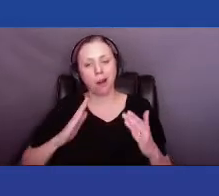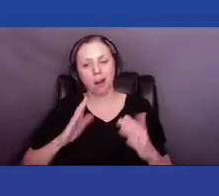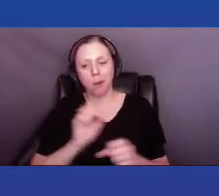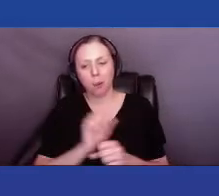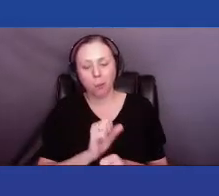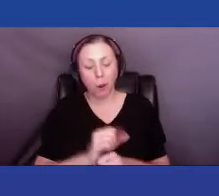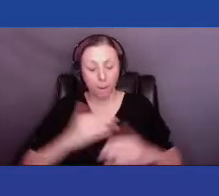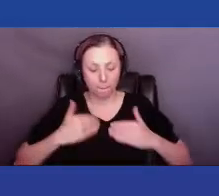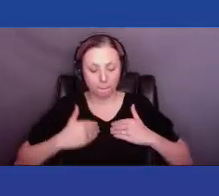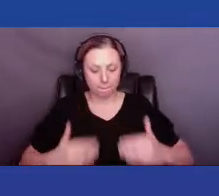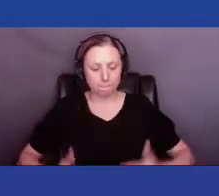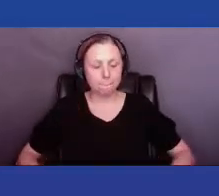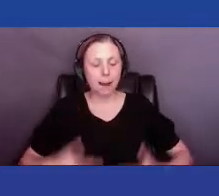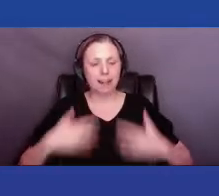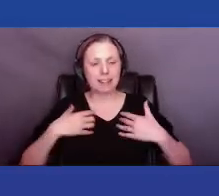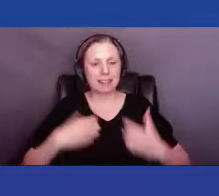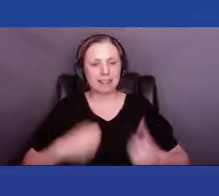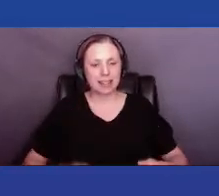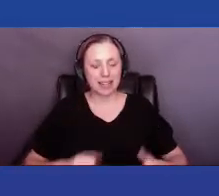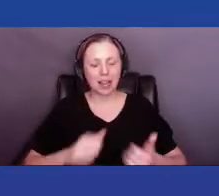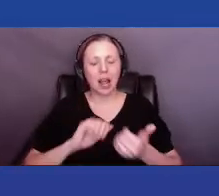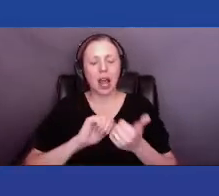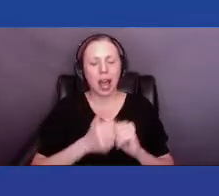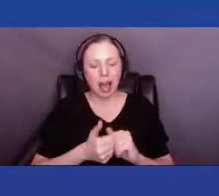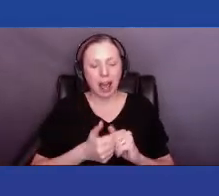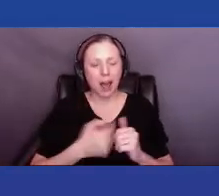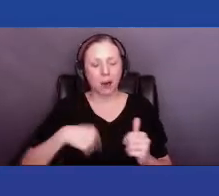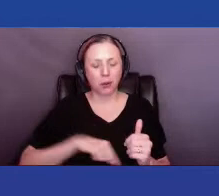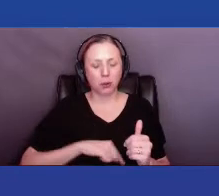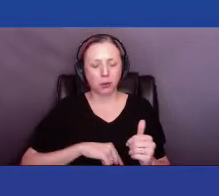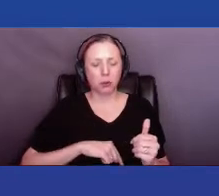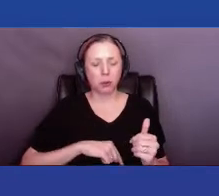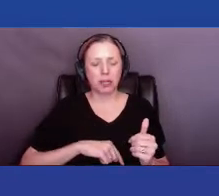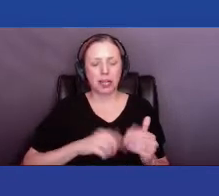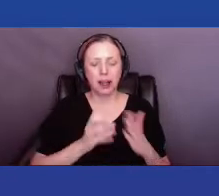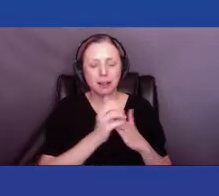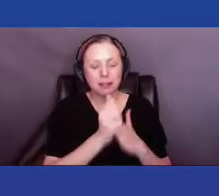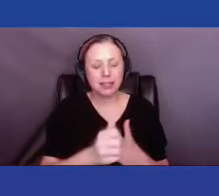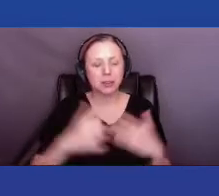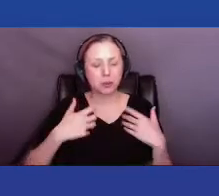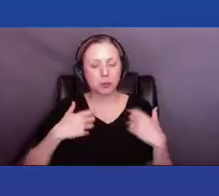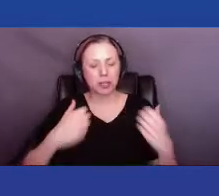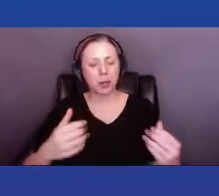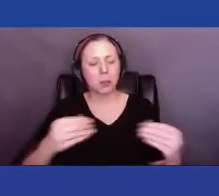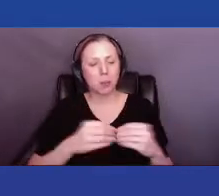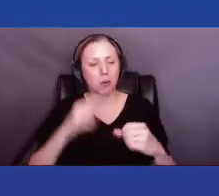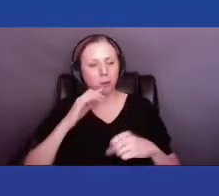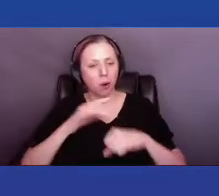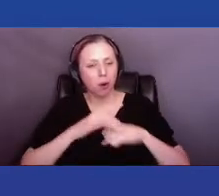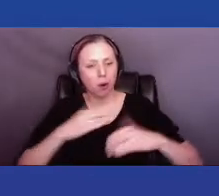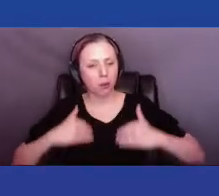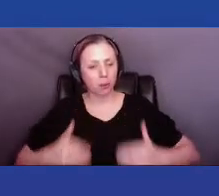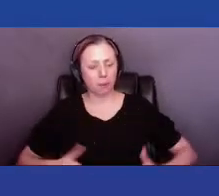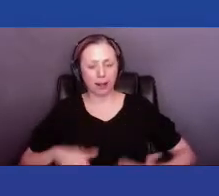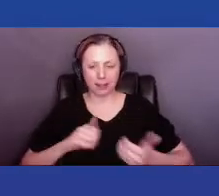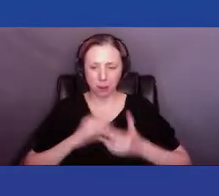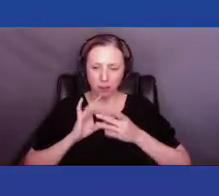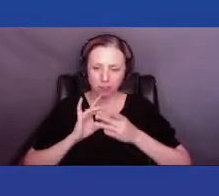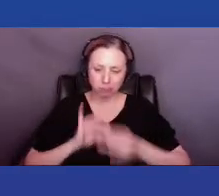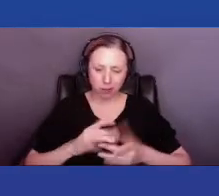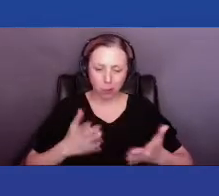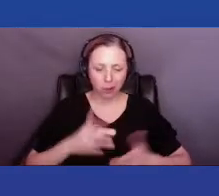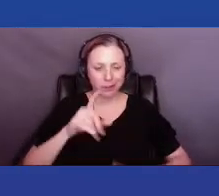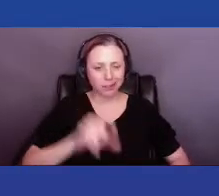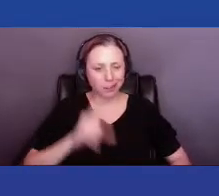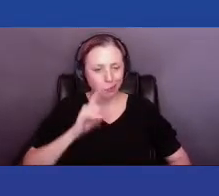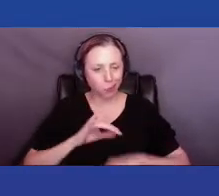can we shepherd healing of the larger earth body? How does that attune us to what is needed? And so in this picture, you see